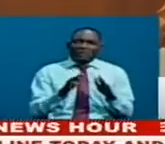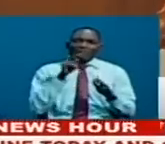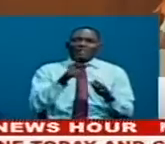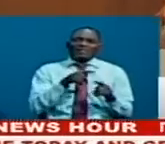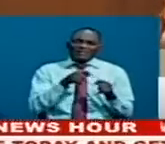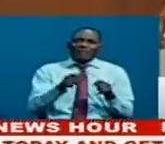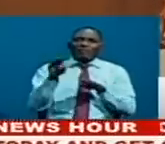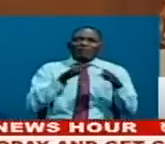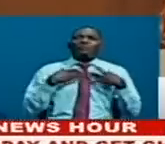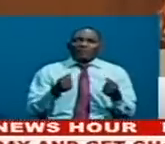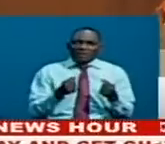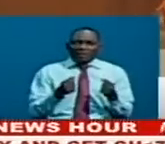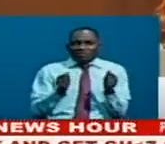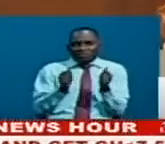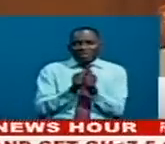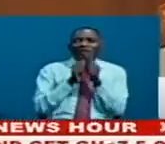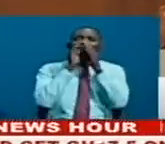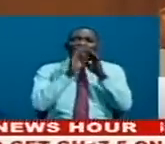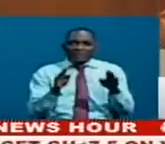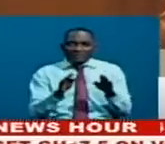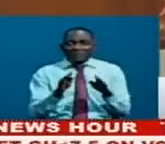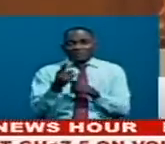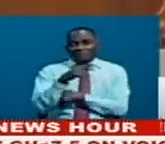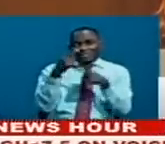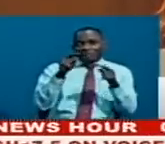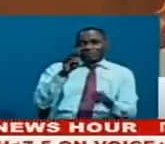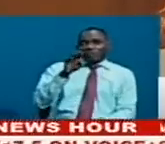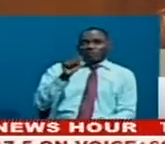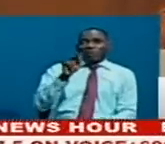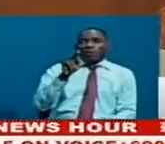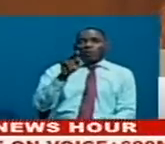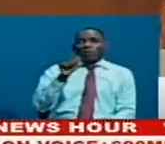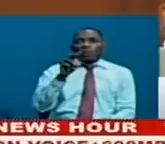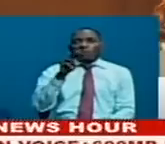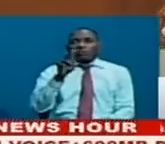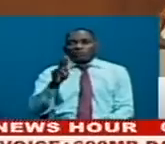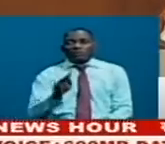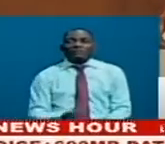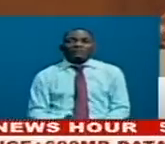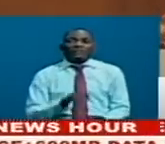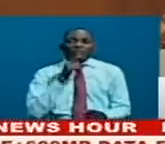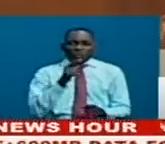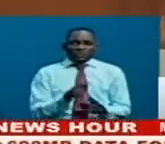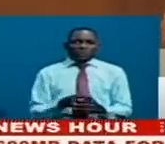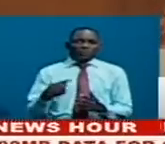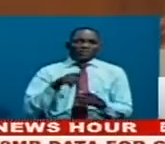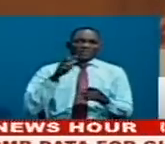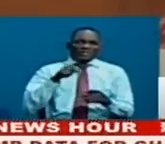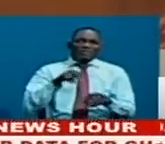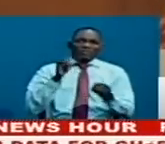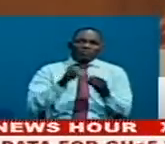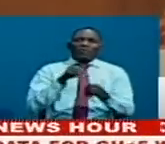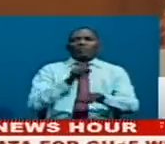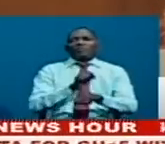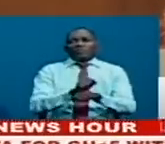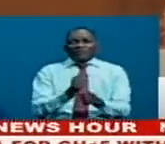themselves so that the peace that we're seeing today in Bawku can continue. There's a lot that we have to do together